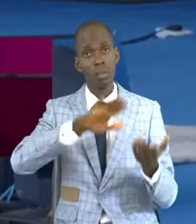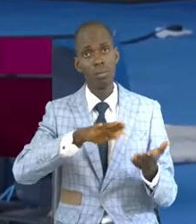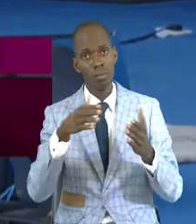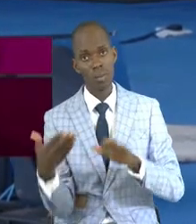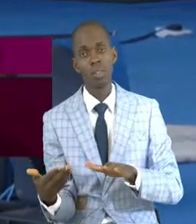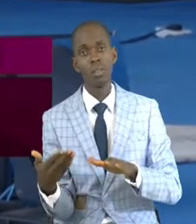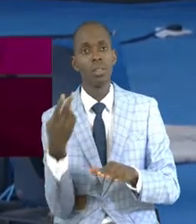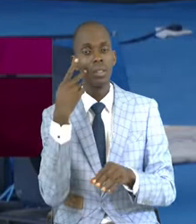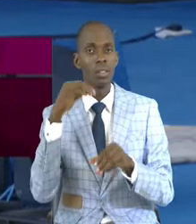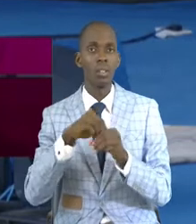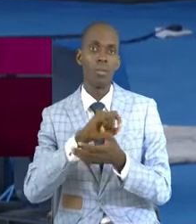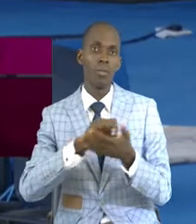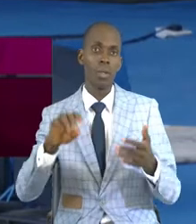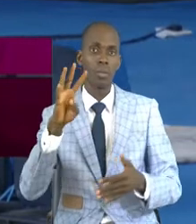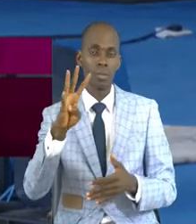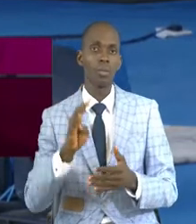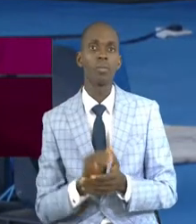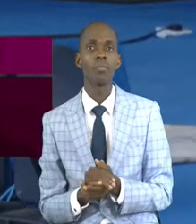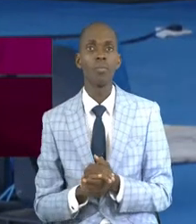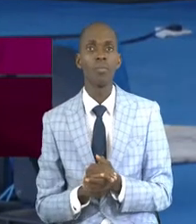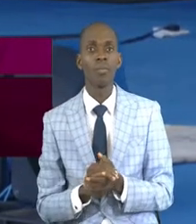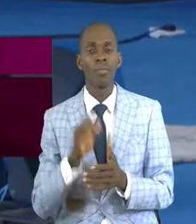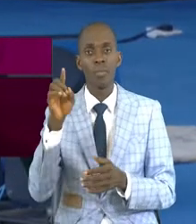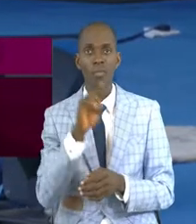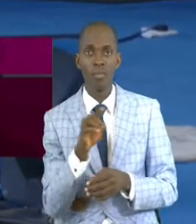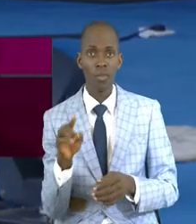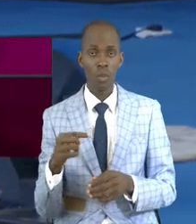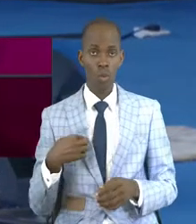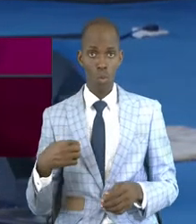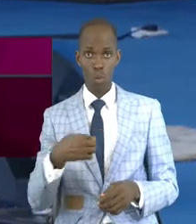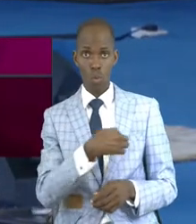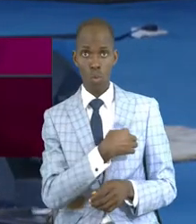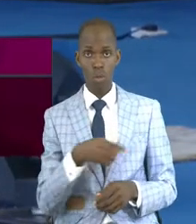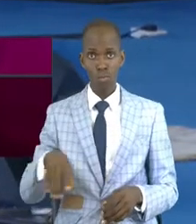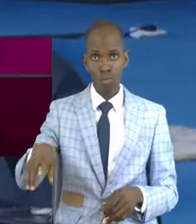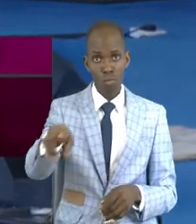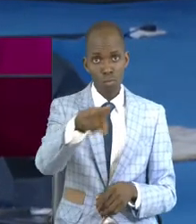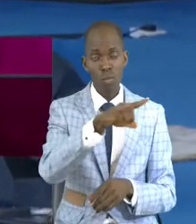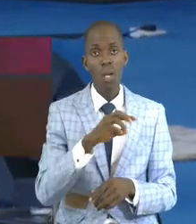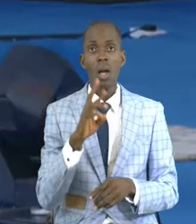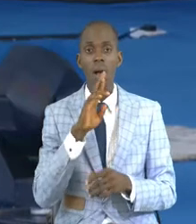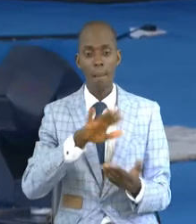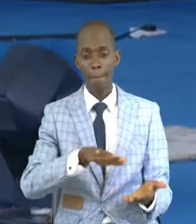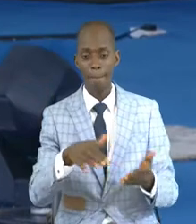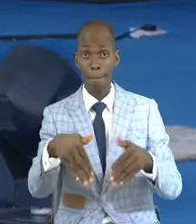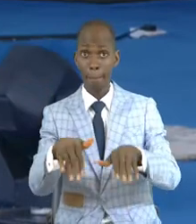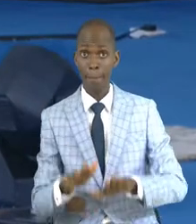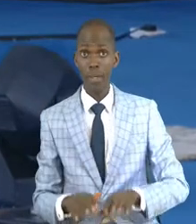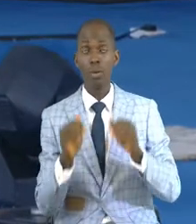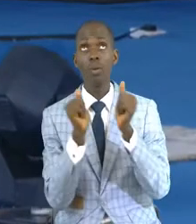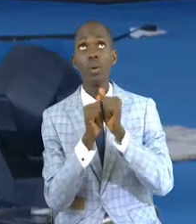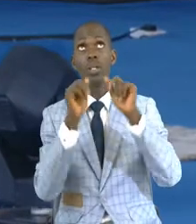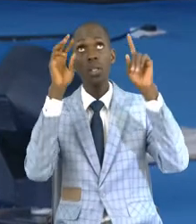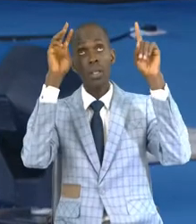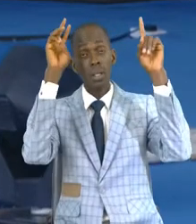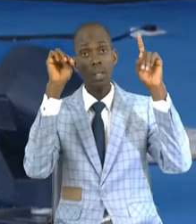4. It says, therefore, we are buried with him, dead with him,